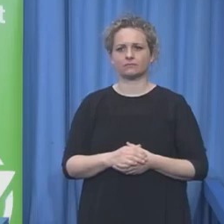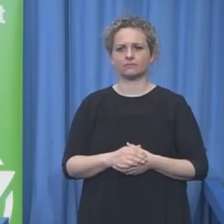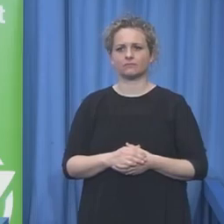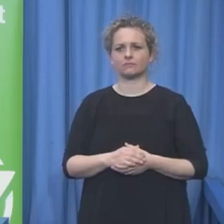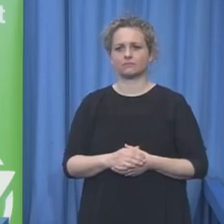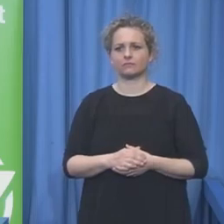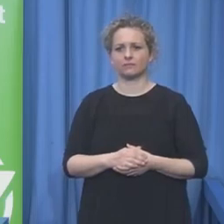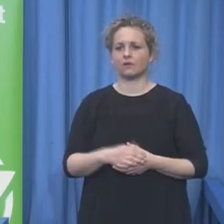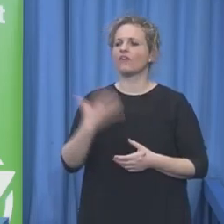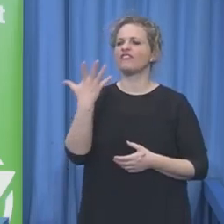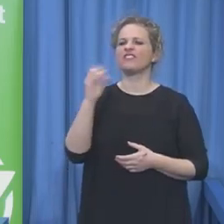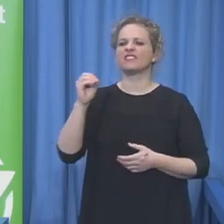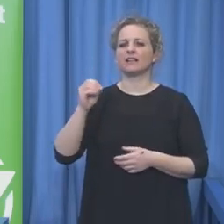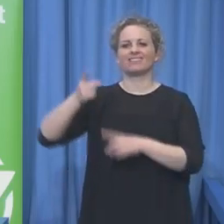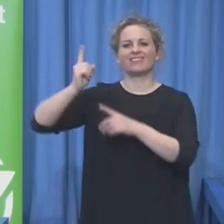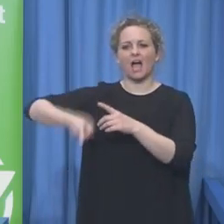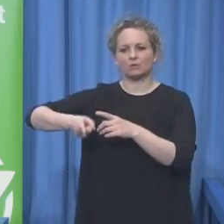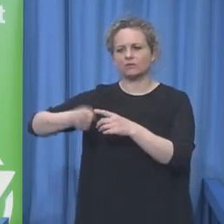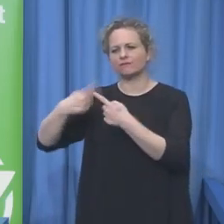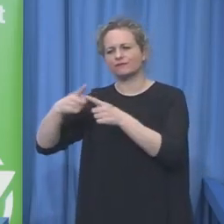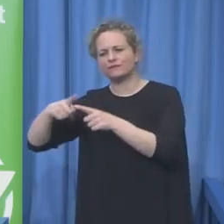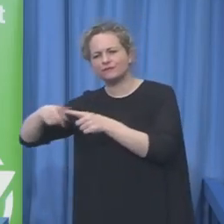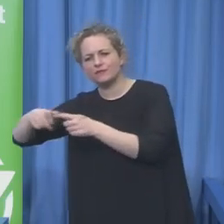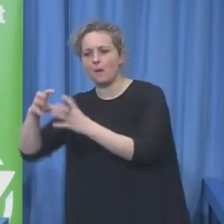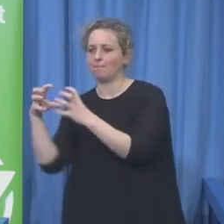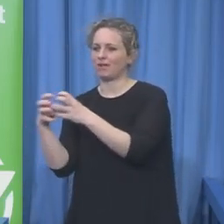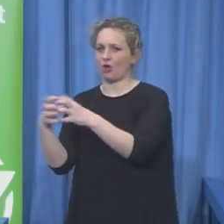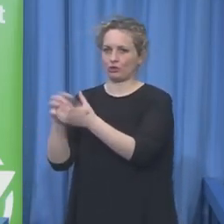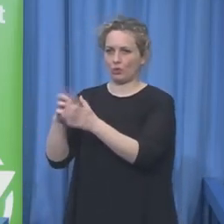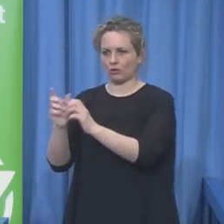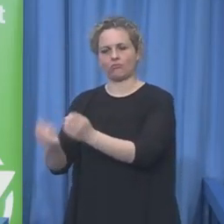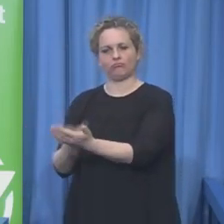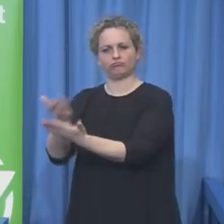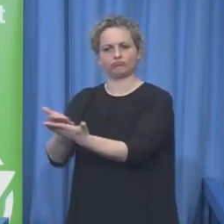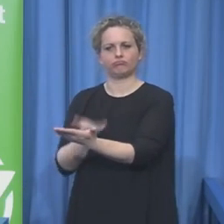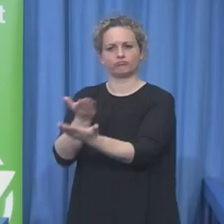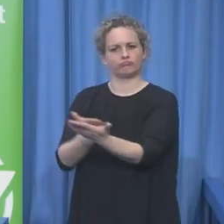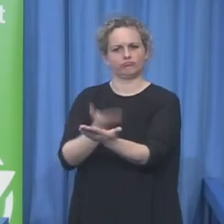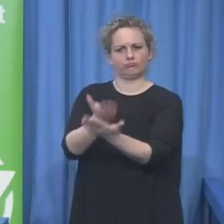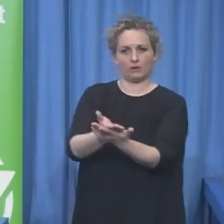of just enough production or just enough sales in order to make